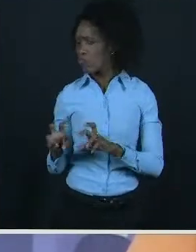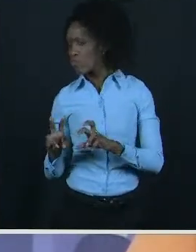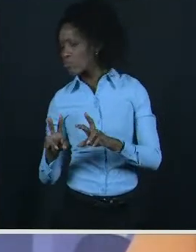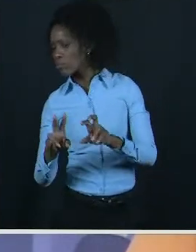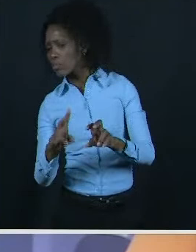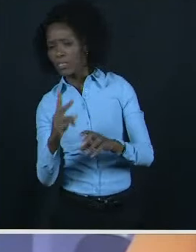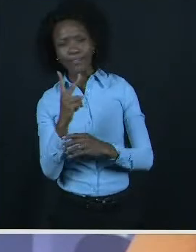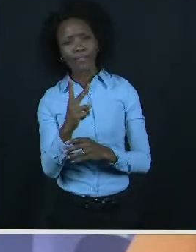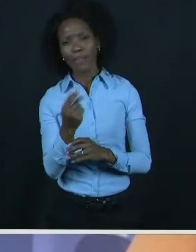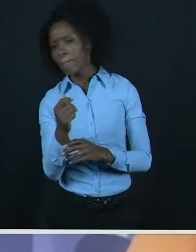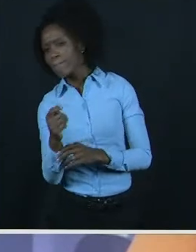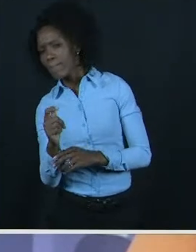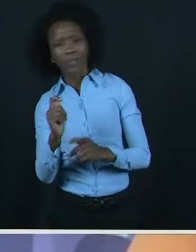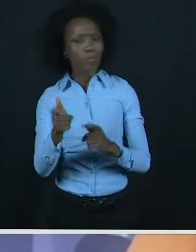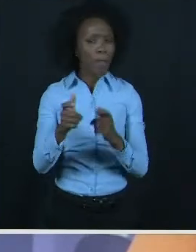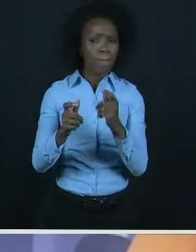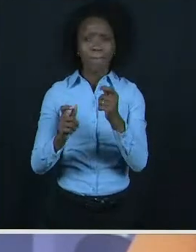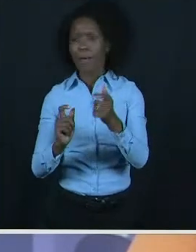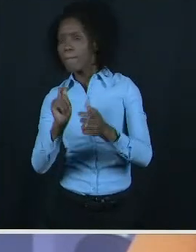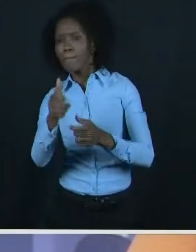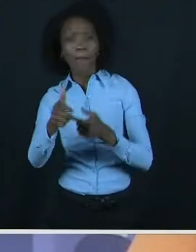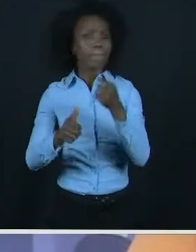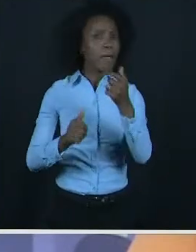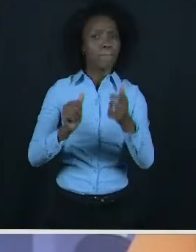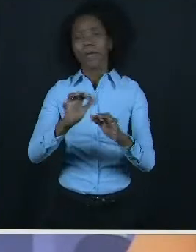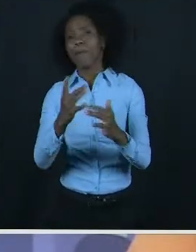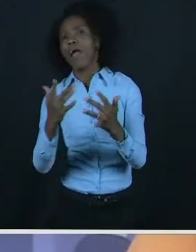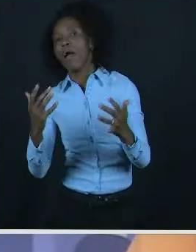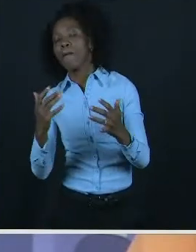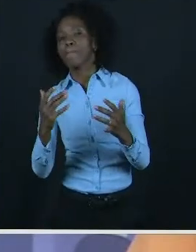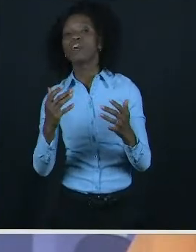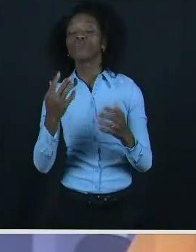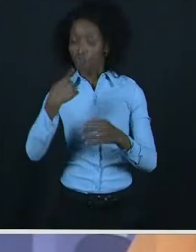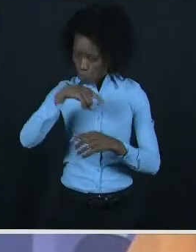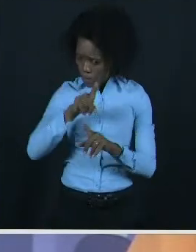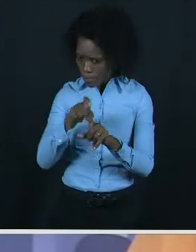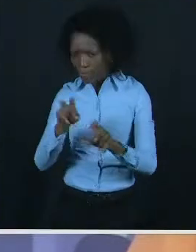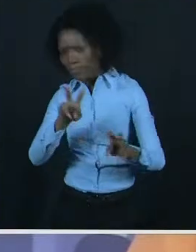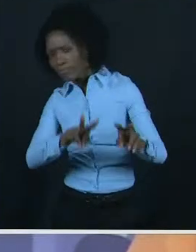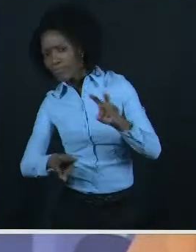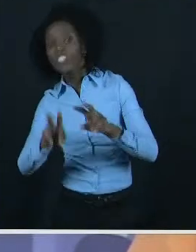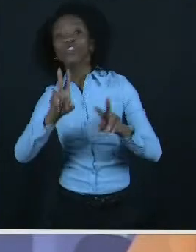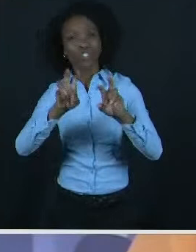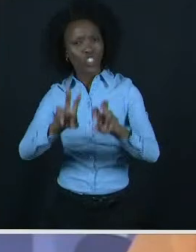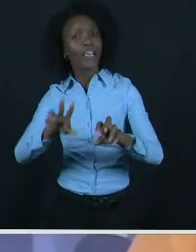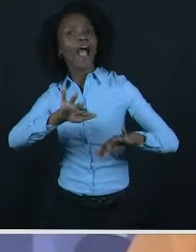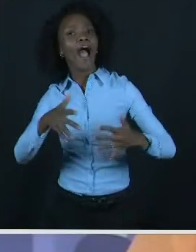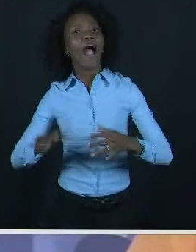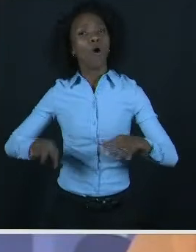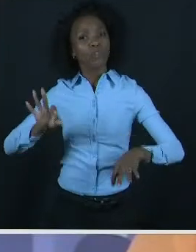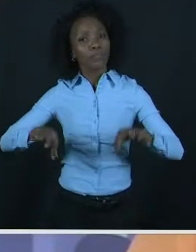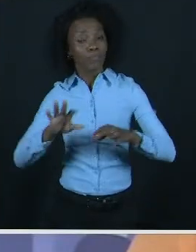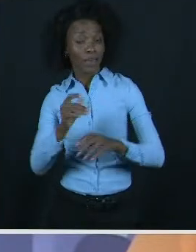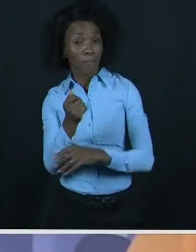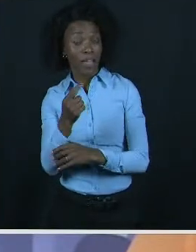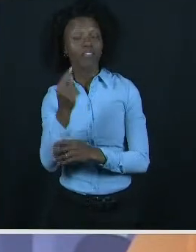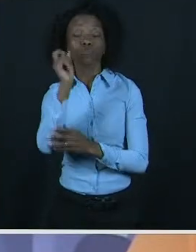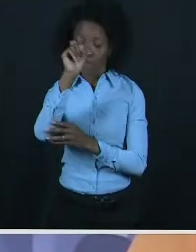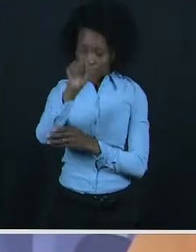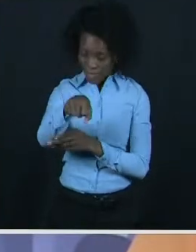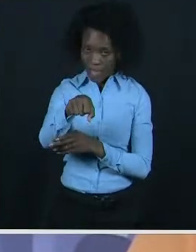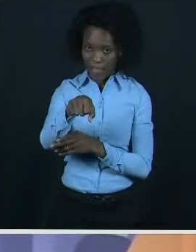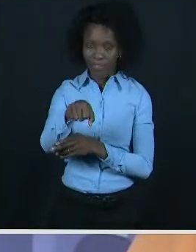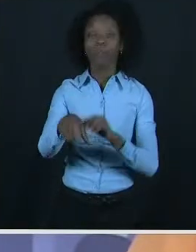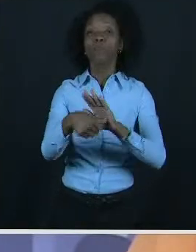this amount over the medium term. It is important that this summit does make